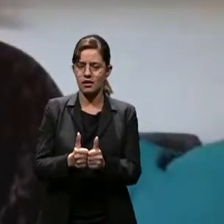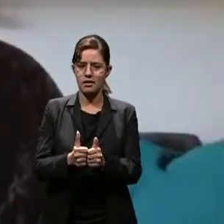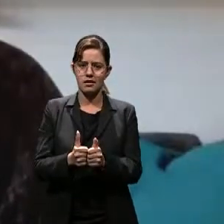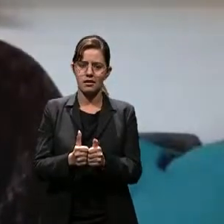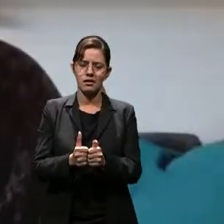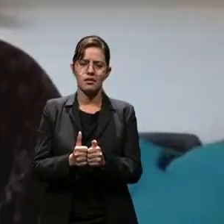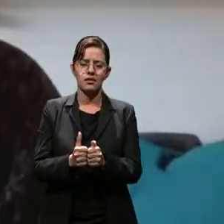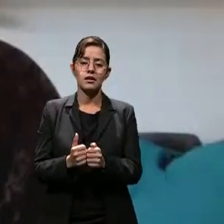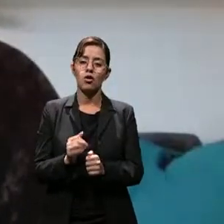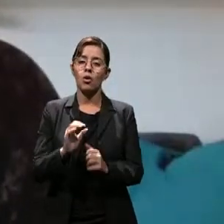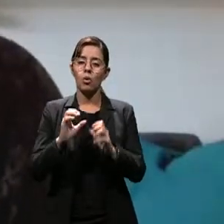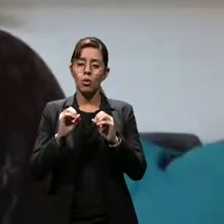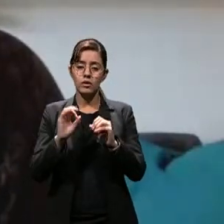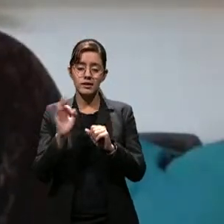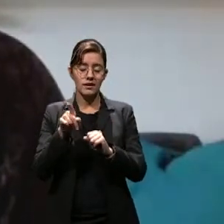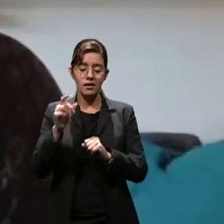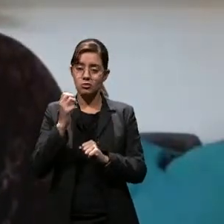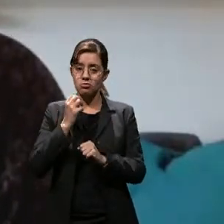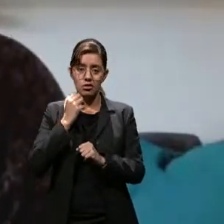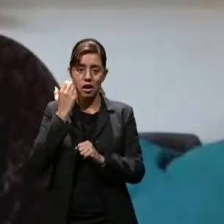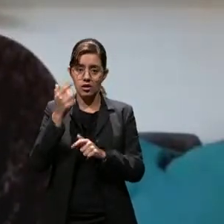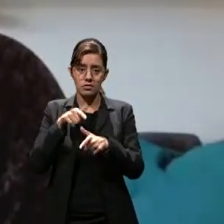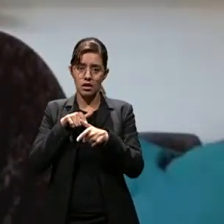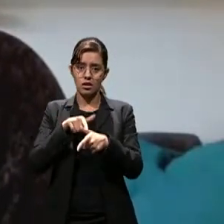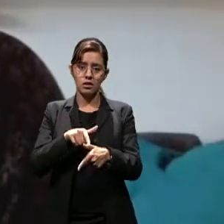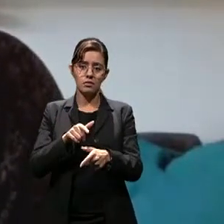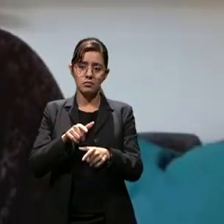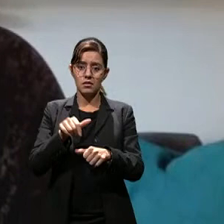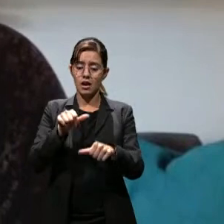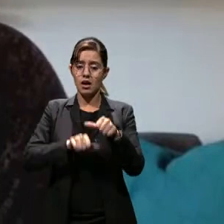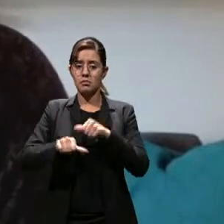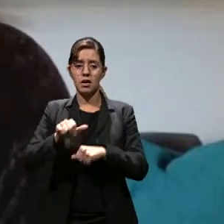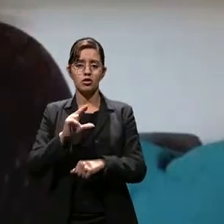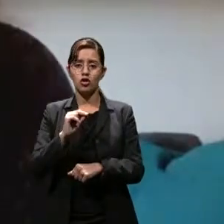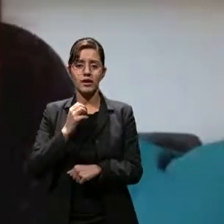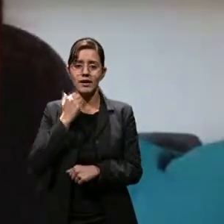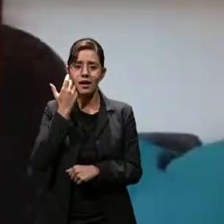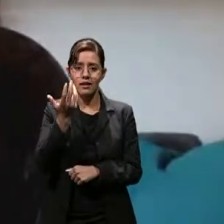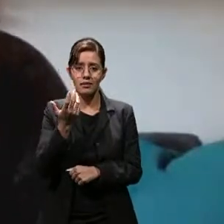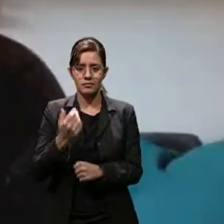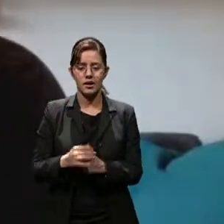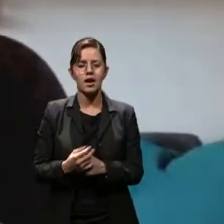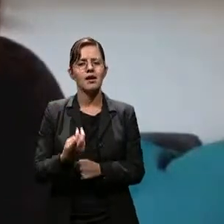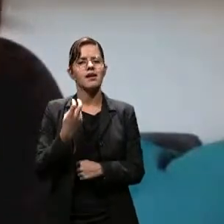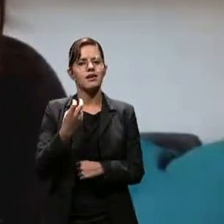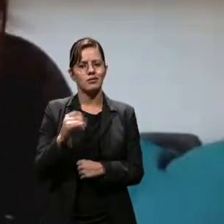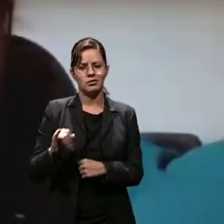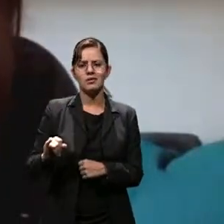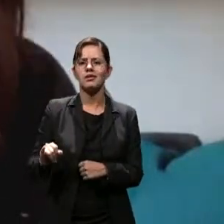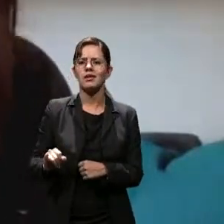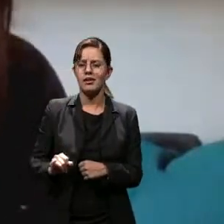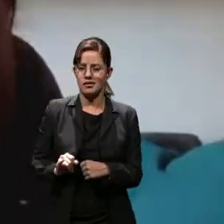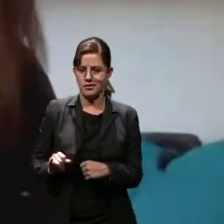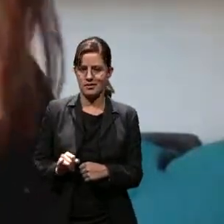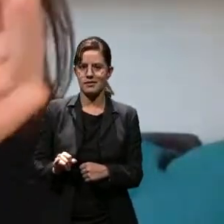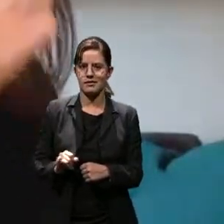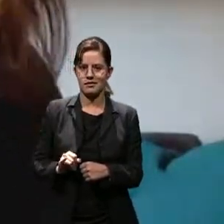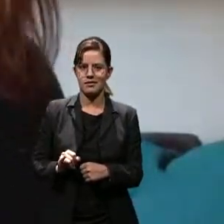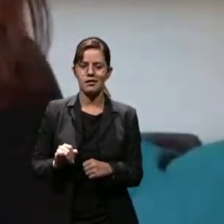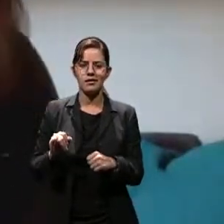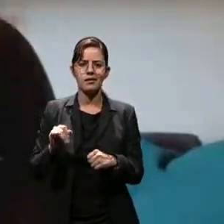they would have that intent per se. But I think that it is quite interesting to